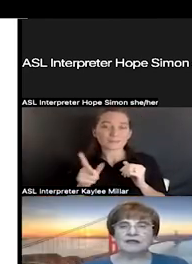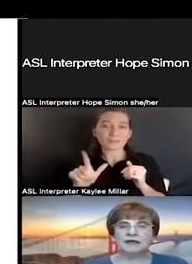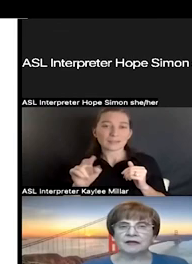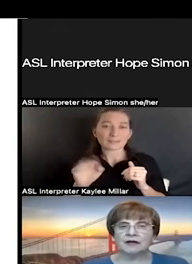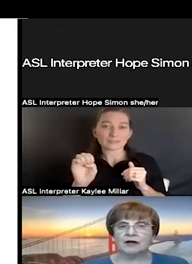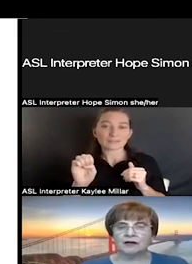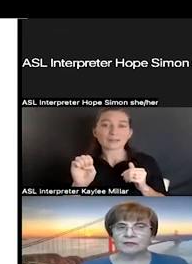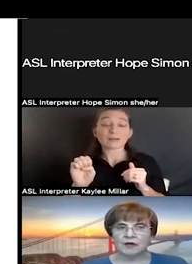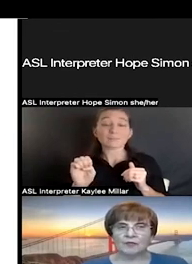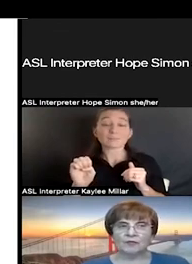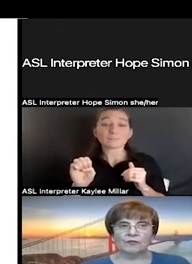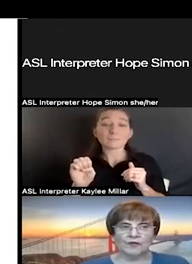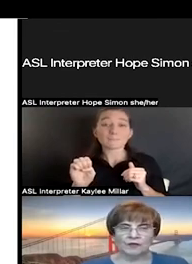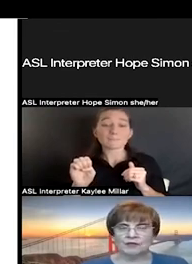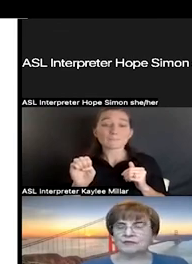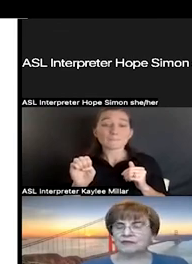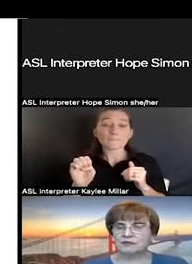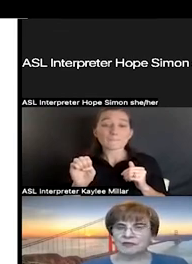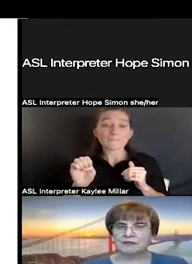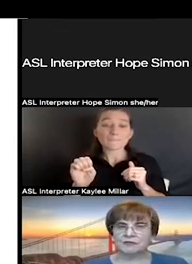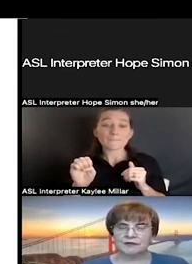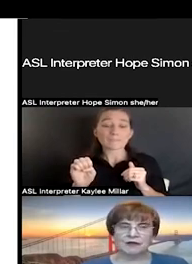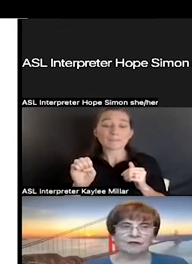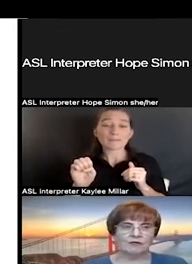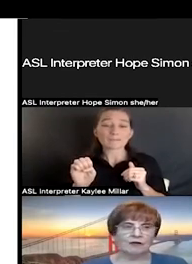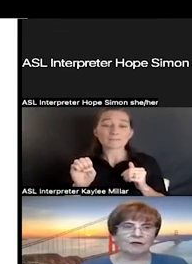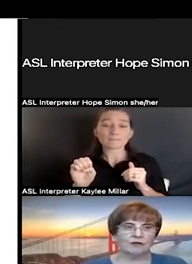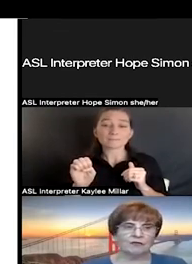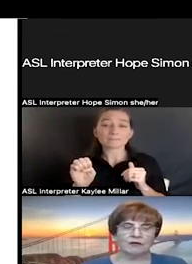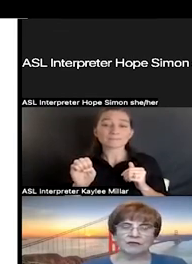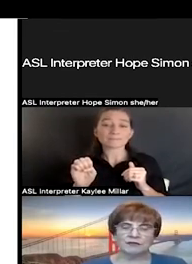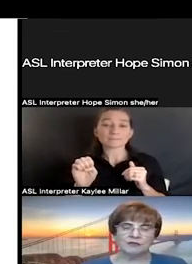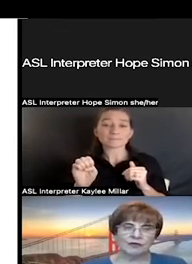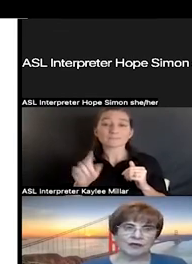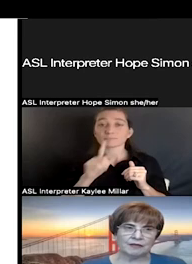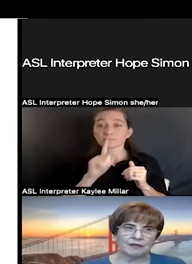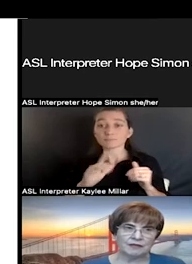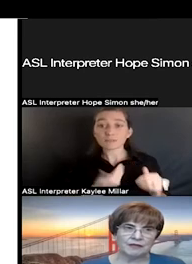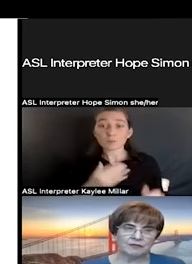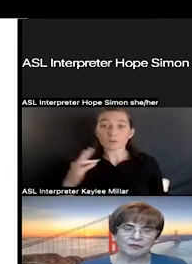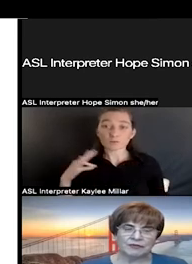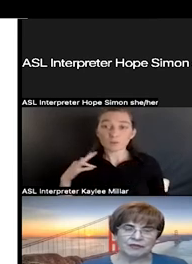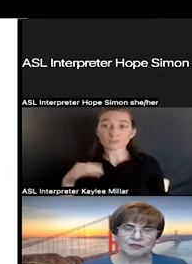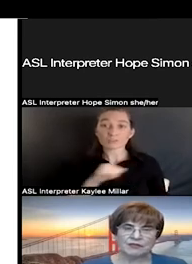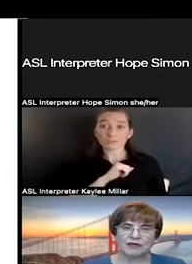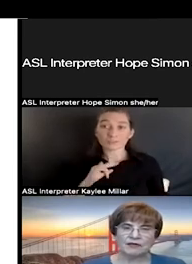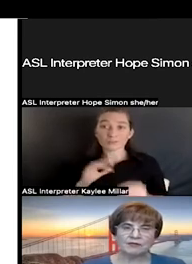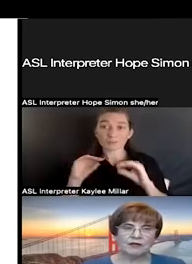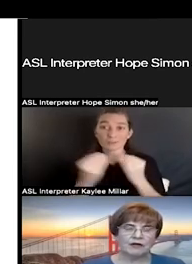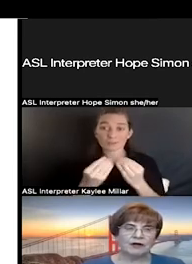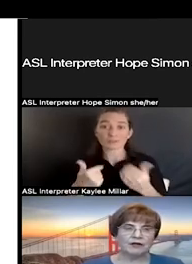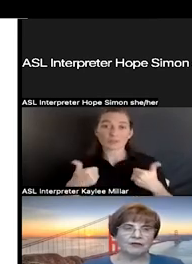is that there is some expertise within our volunteers and staff organizations that